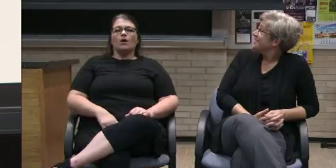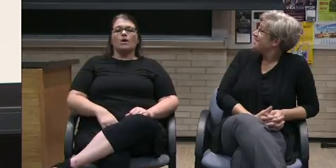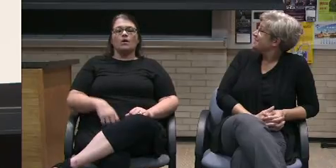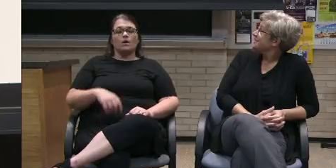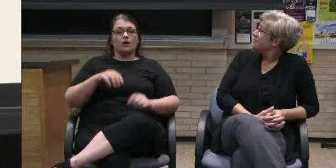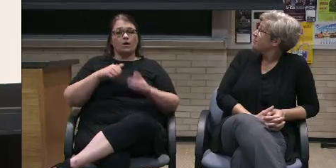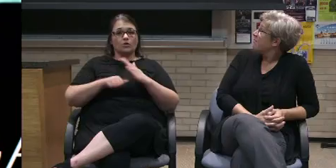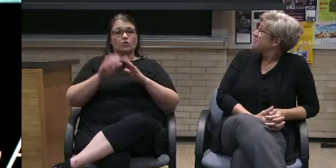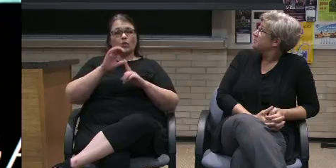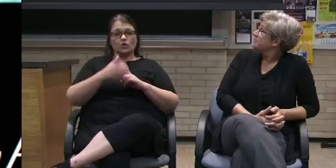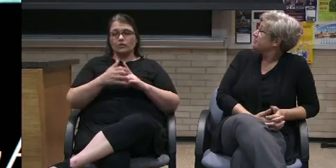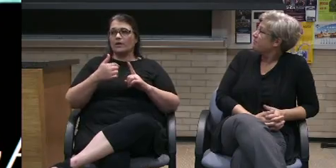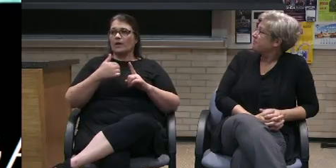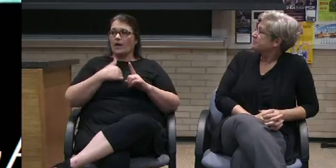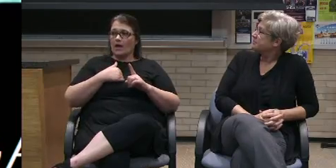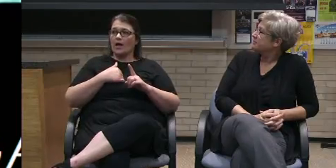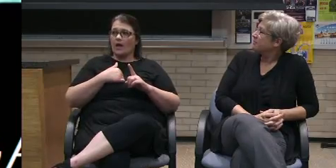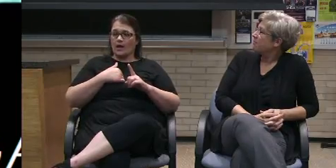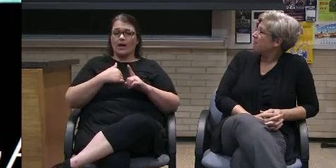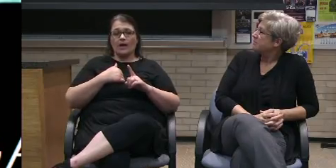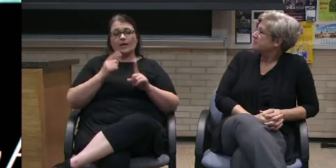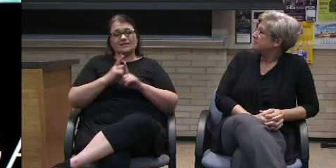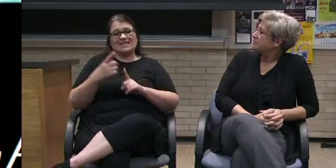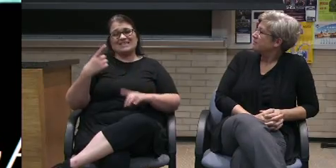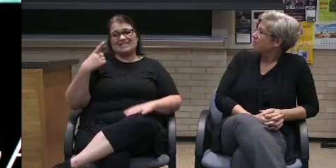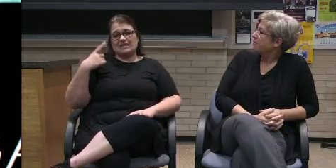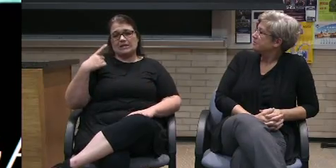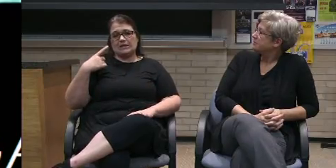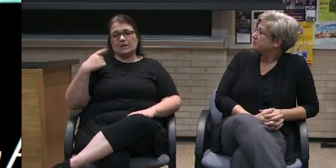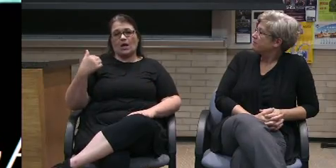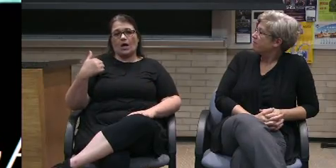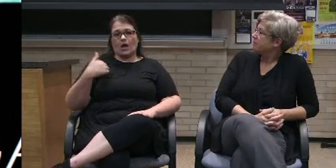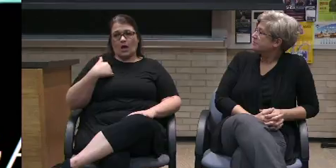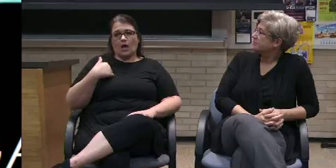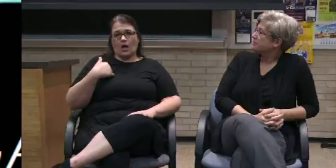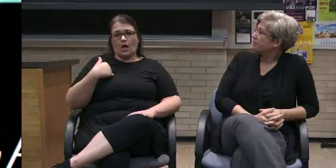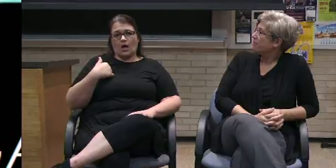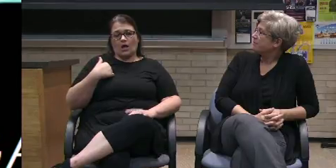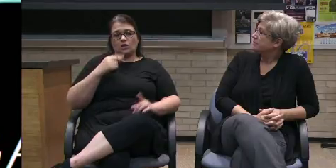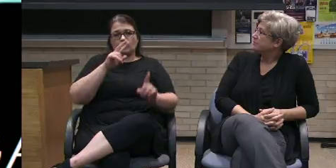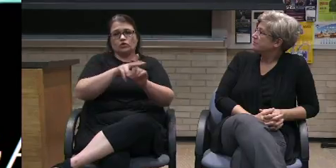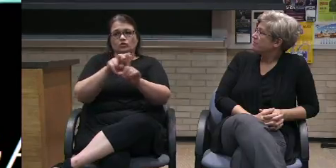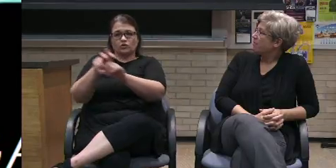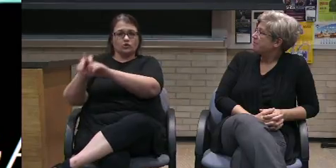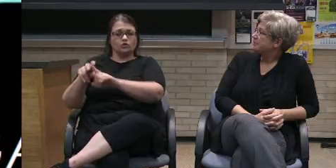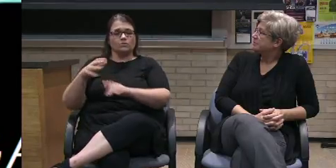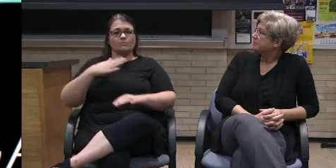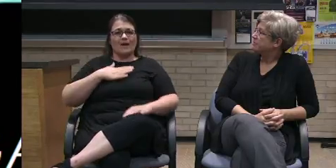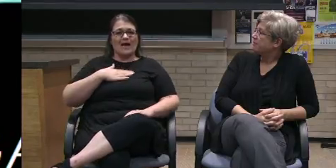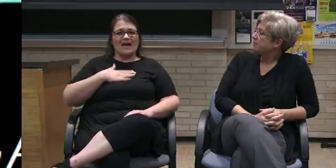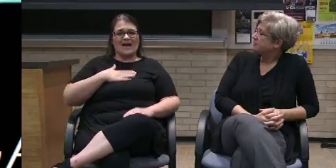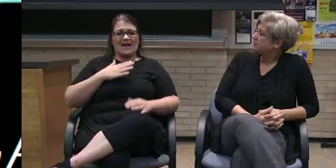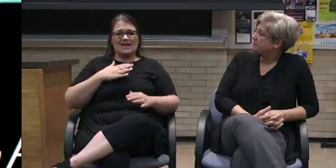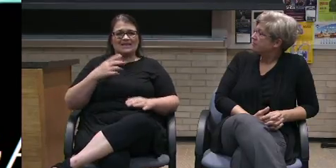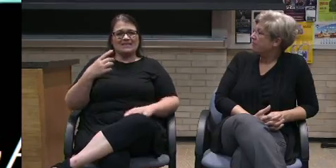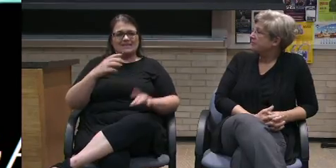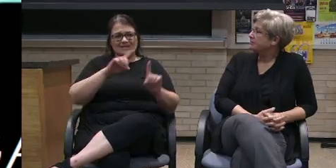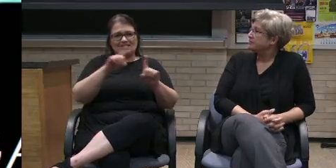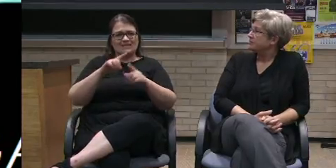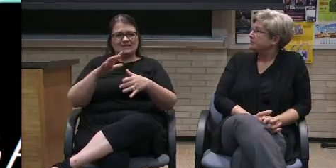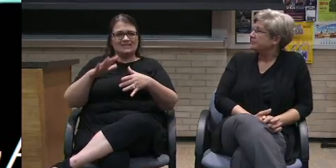created as a dean, I charged my departments as seniors to try to raise money, not dollars, but